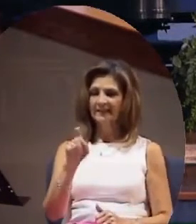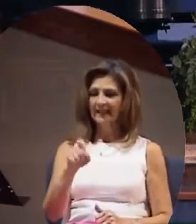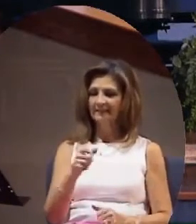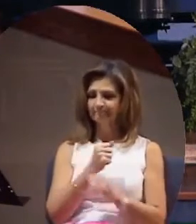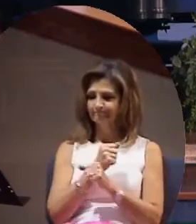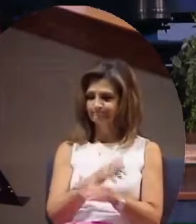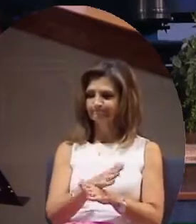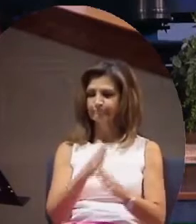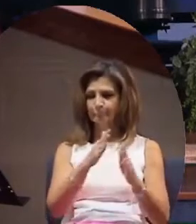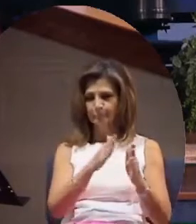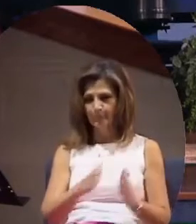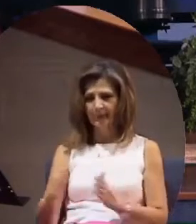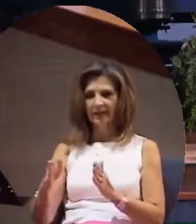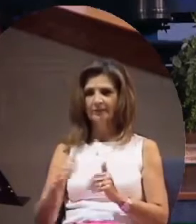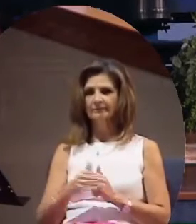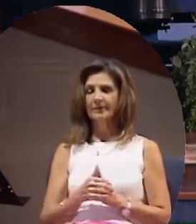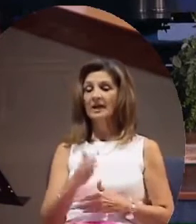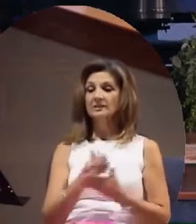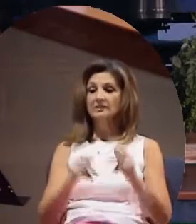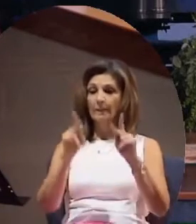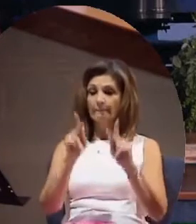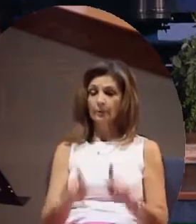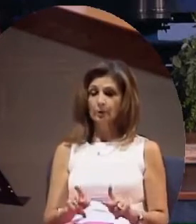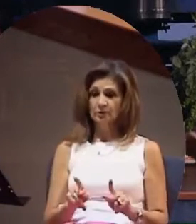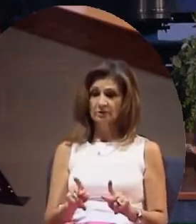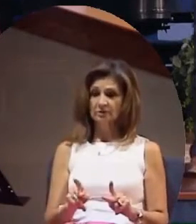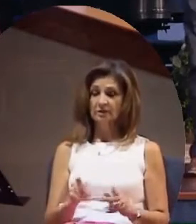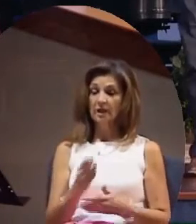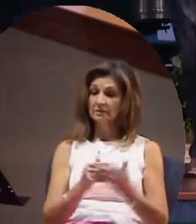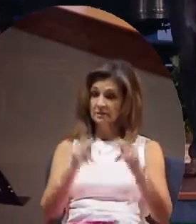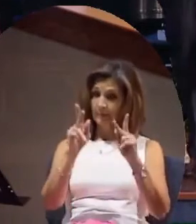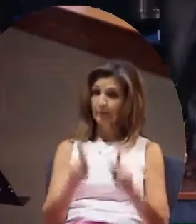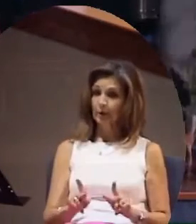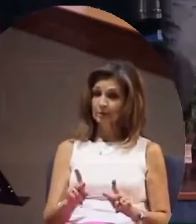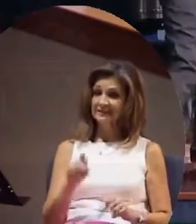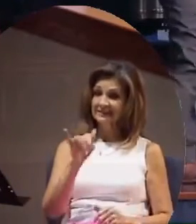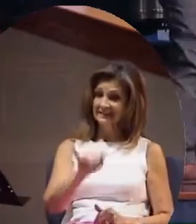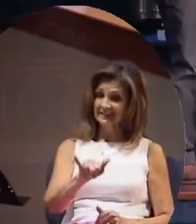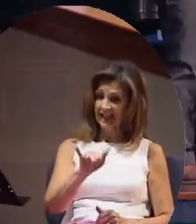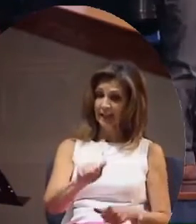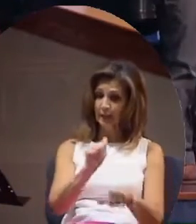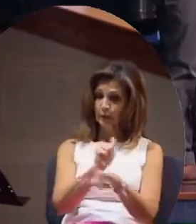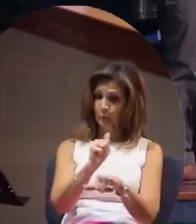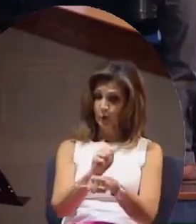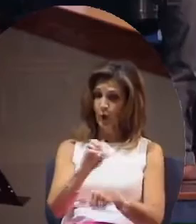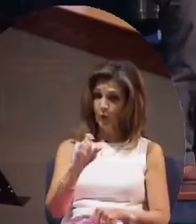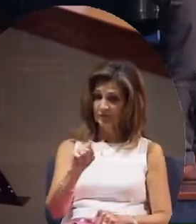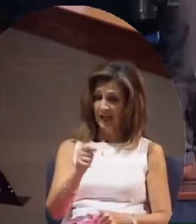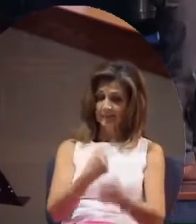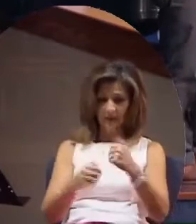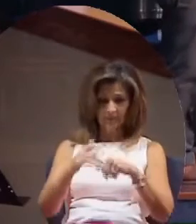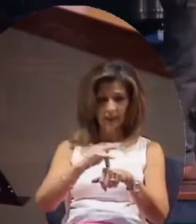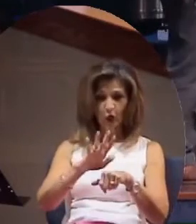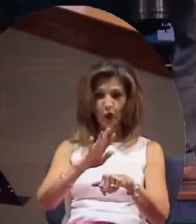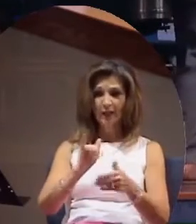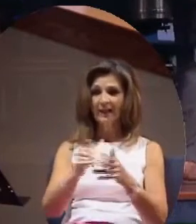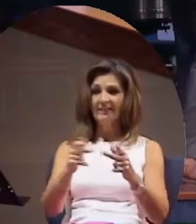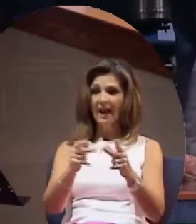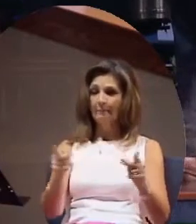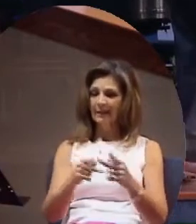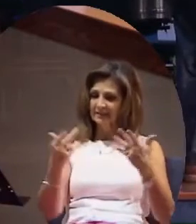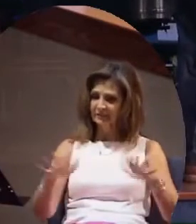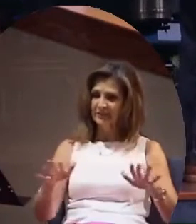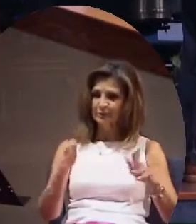and prepared. The place will be furnished. Somebody was staying over, working. Somebody was coming in early. Somebody, that place